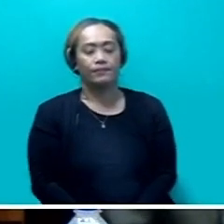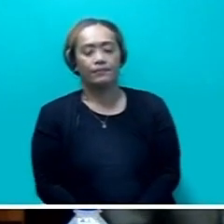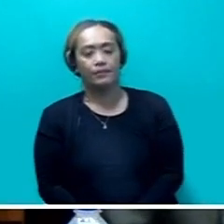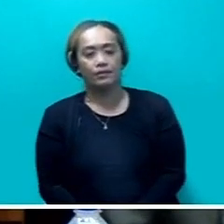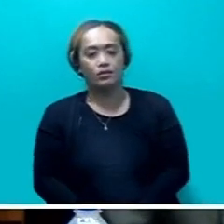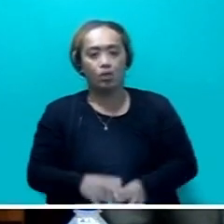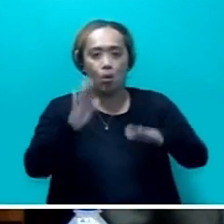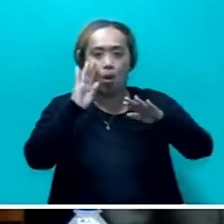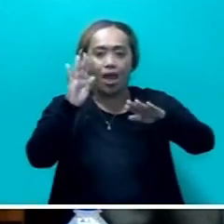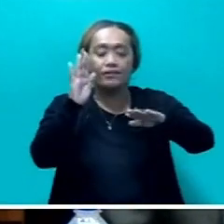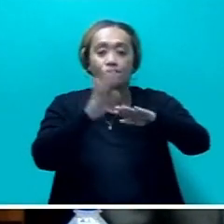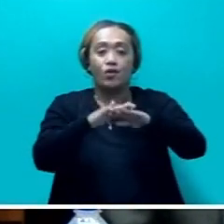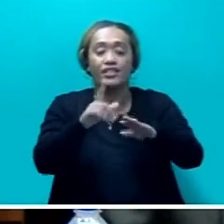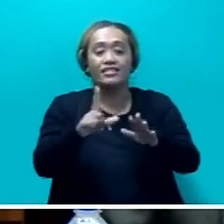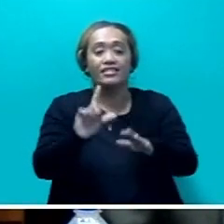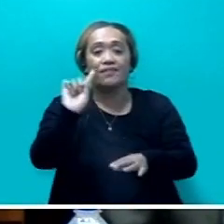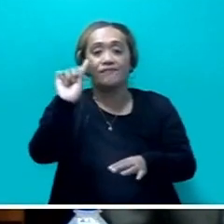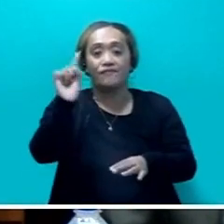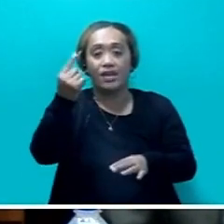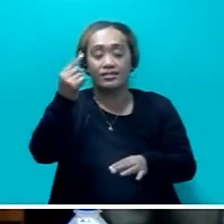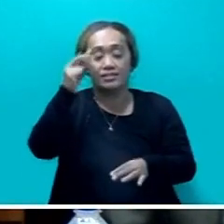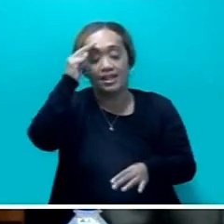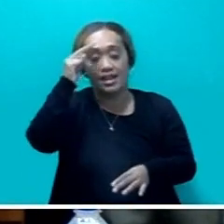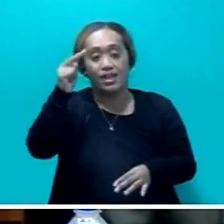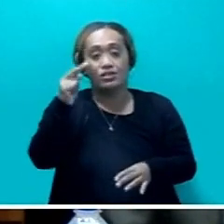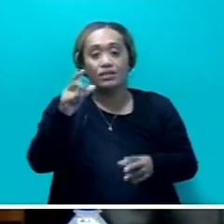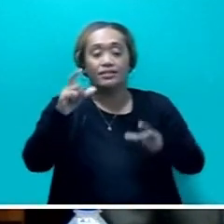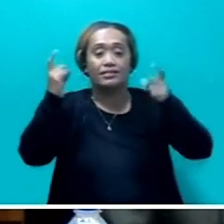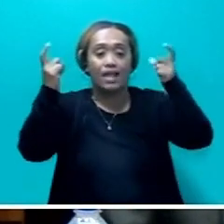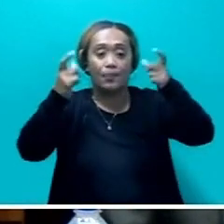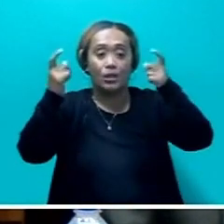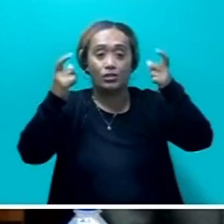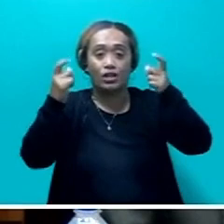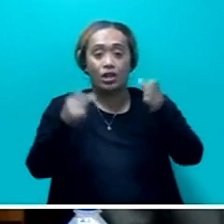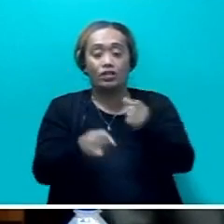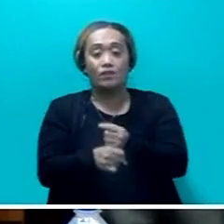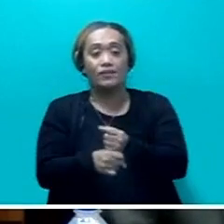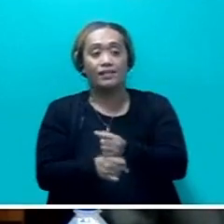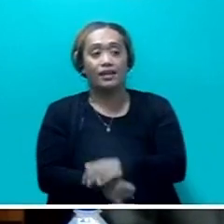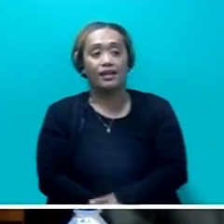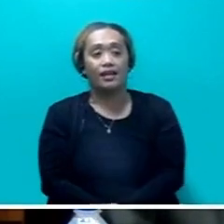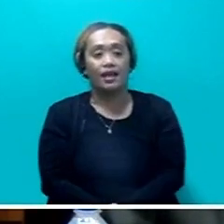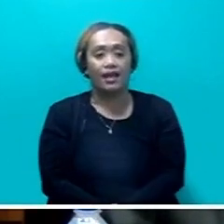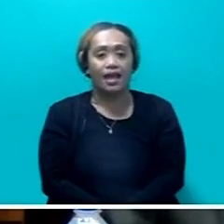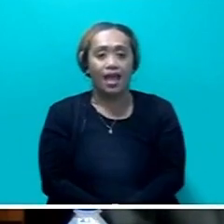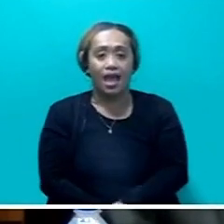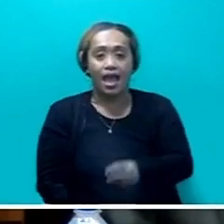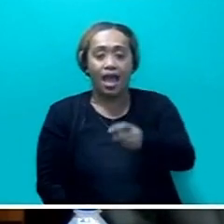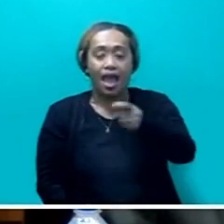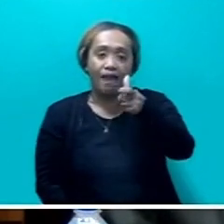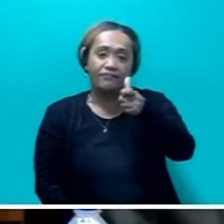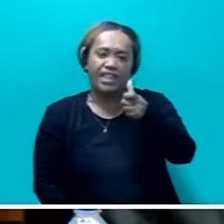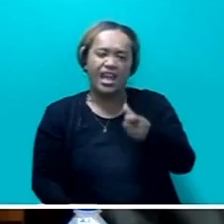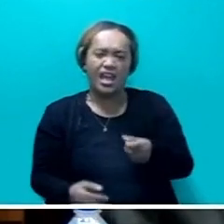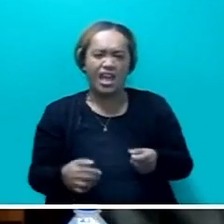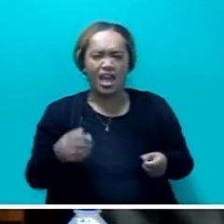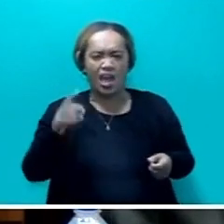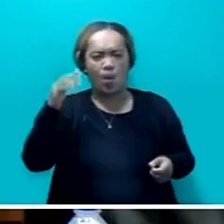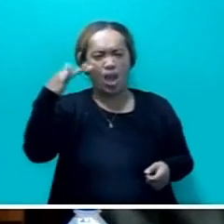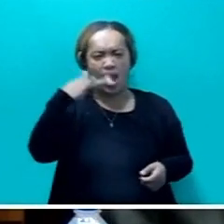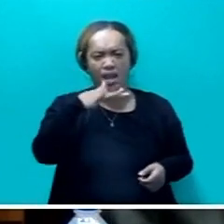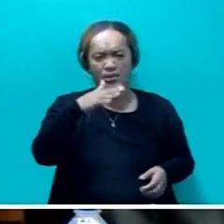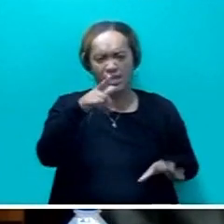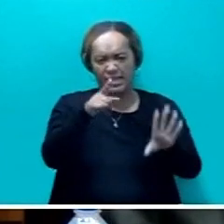as this is the first national-based celebration on Girmitia after the 100th year celebration